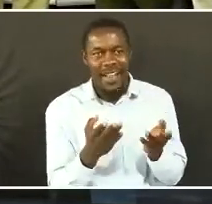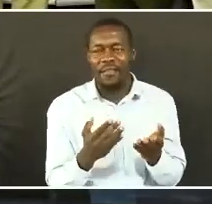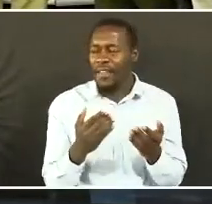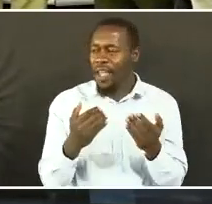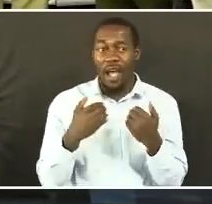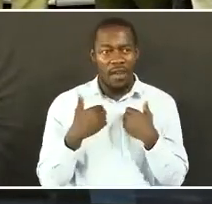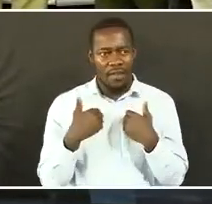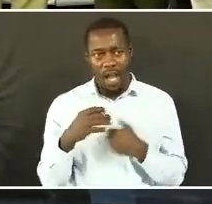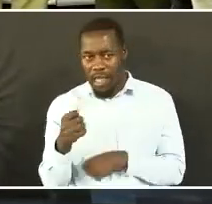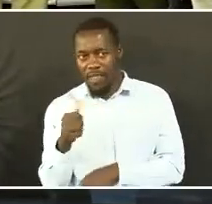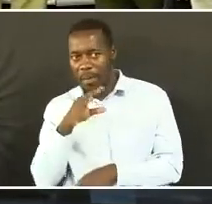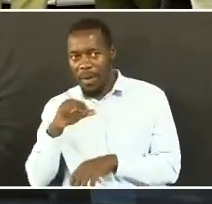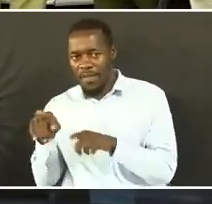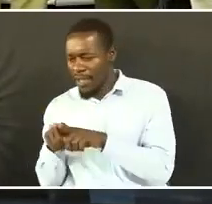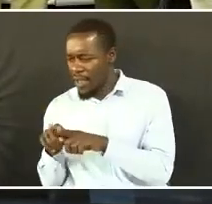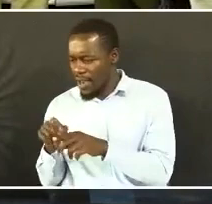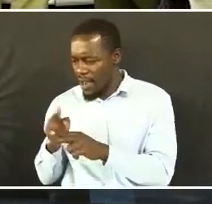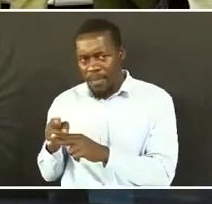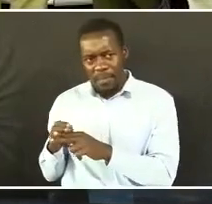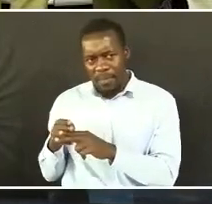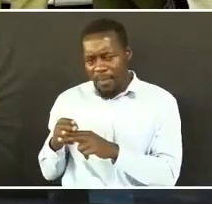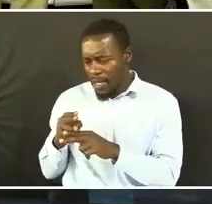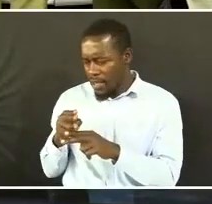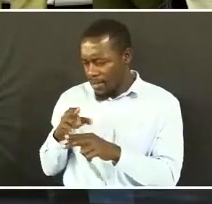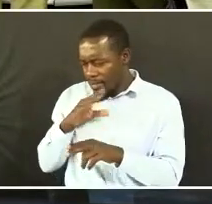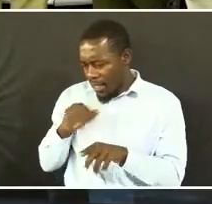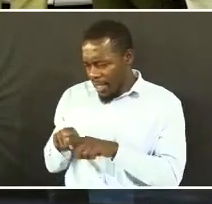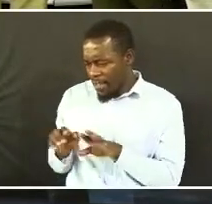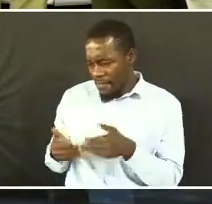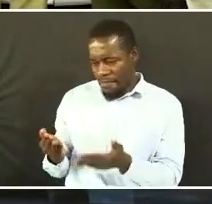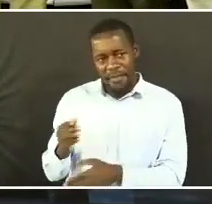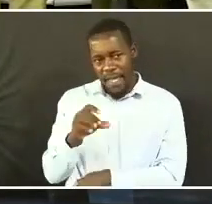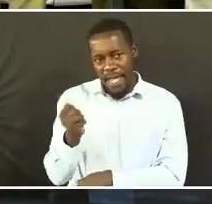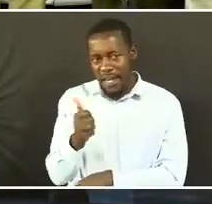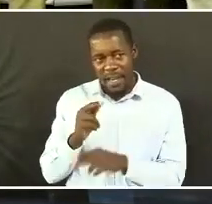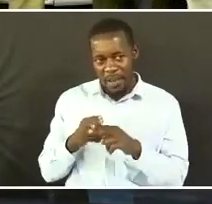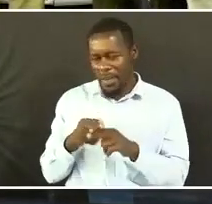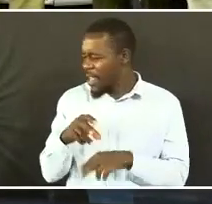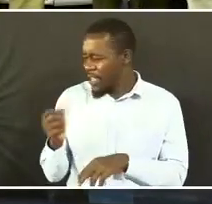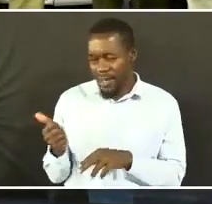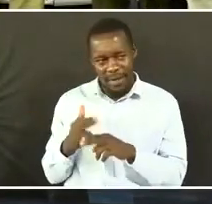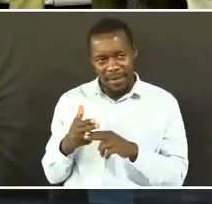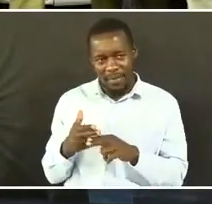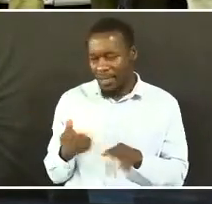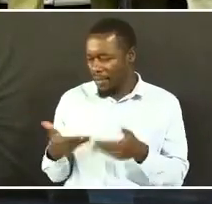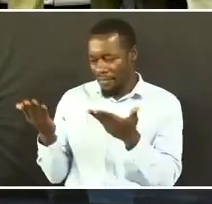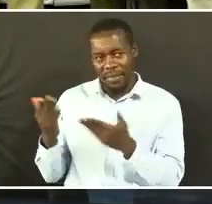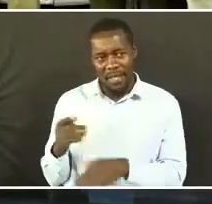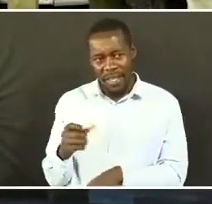looking for rewards. Eh? What name would you give his elder brother? Just a random name.